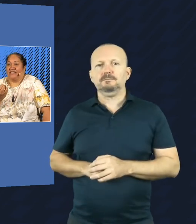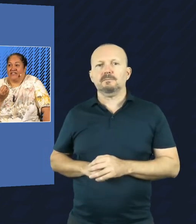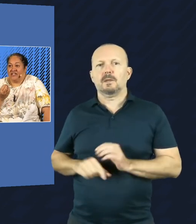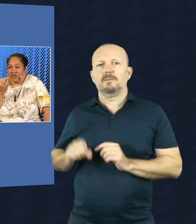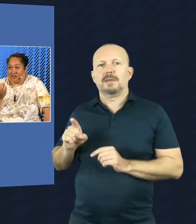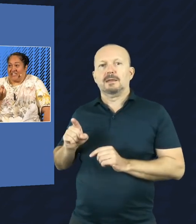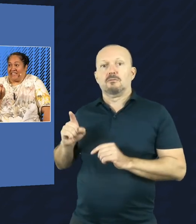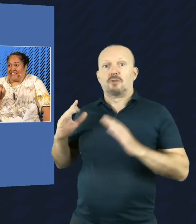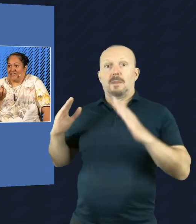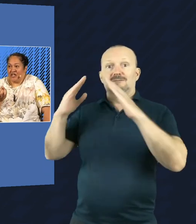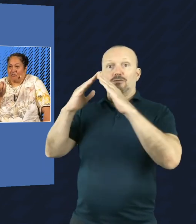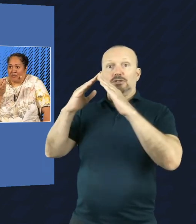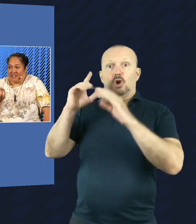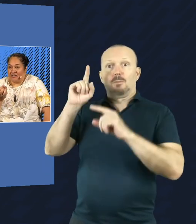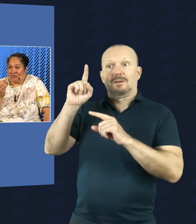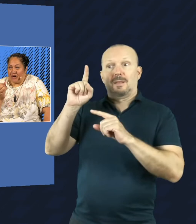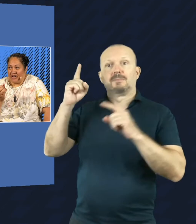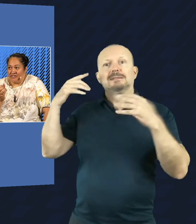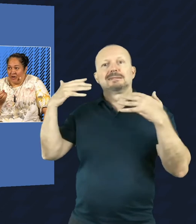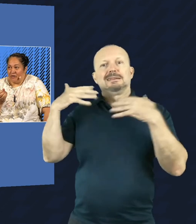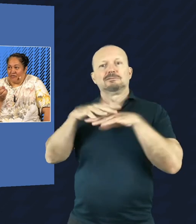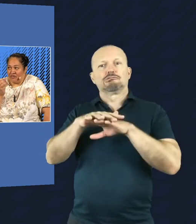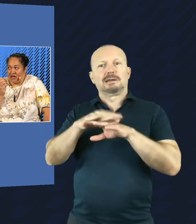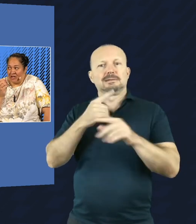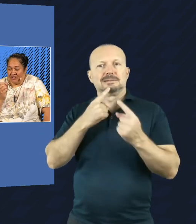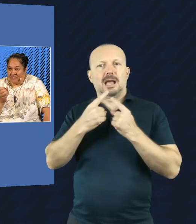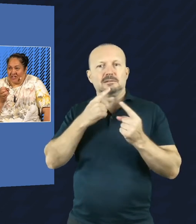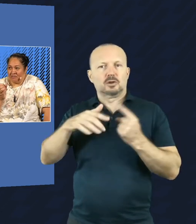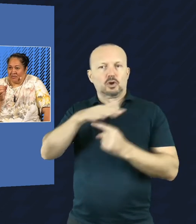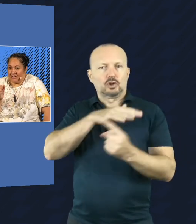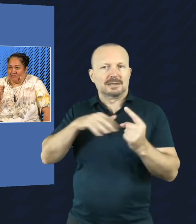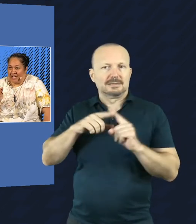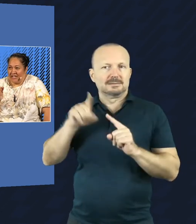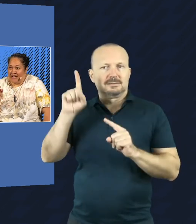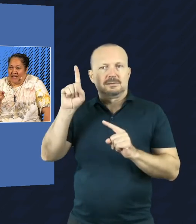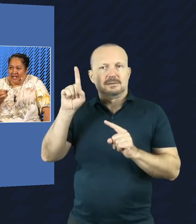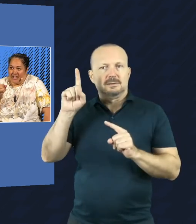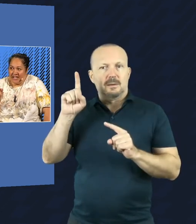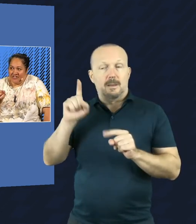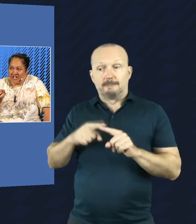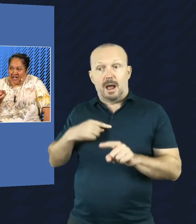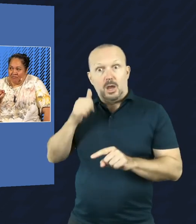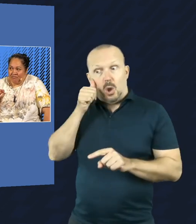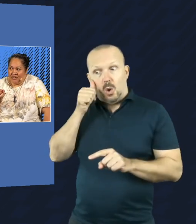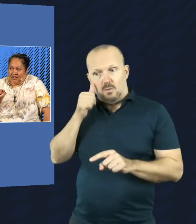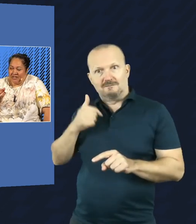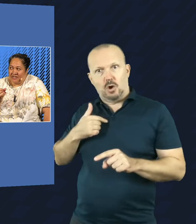data context. But I know from having developed this mahi and